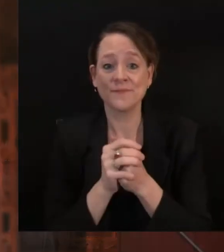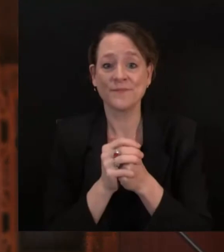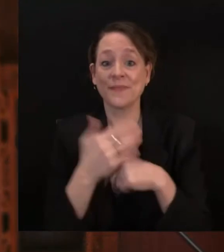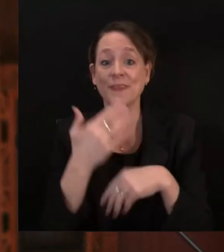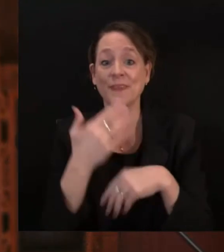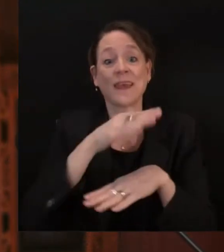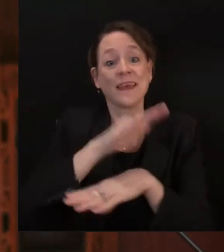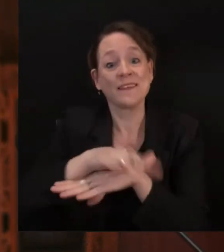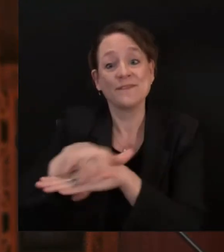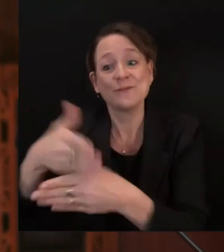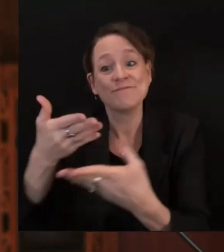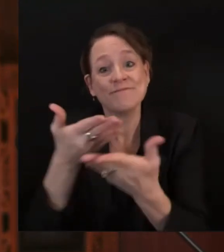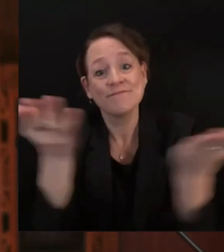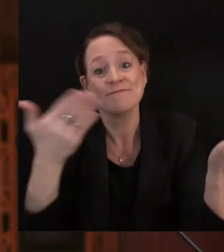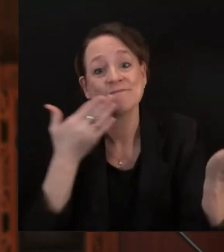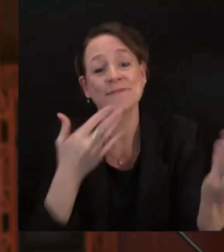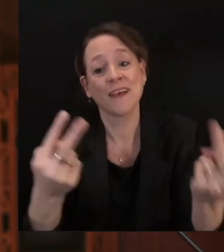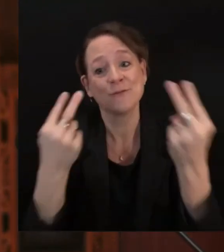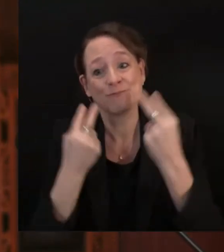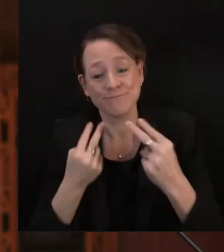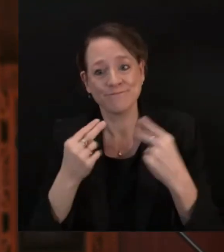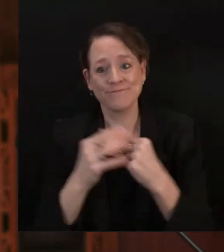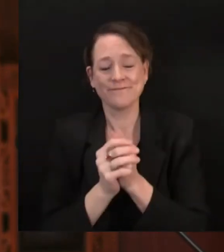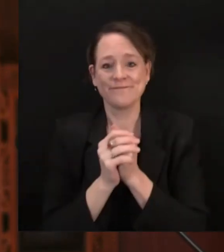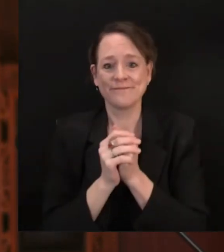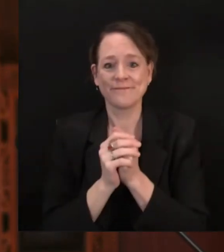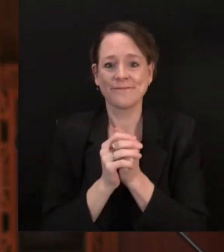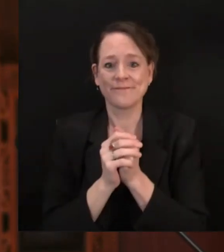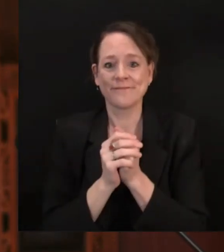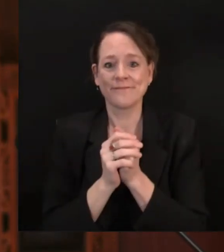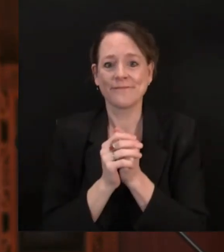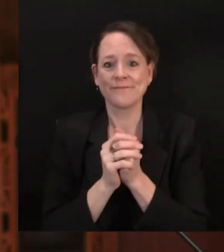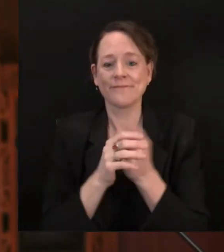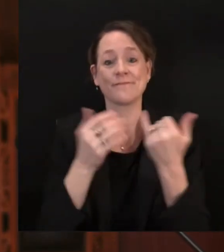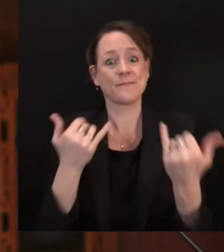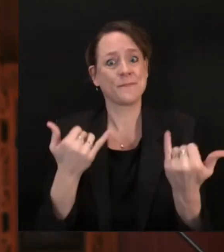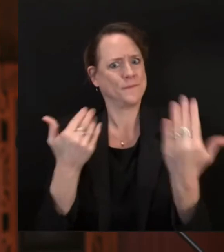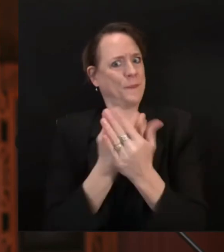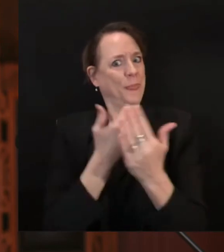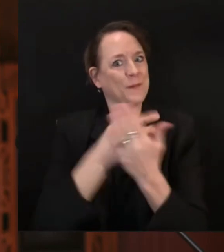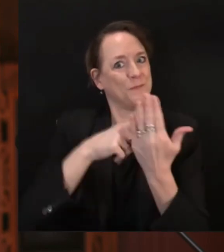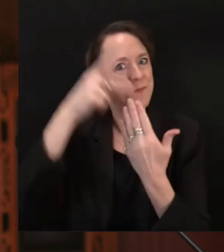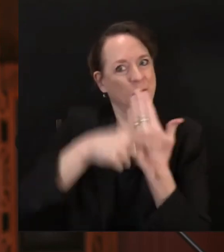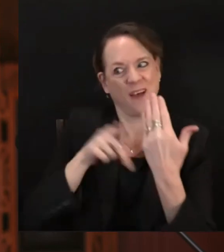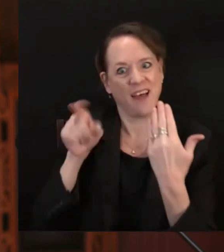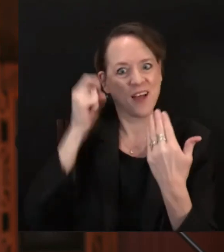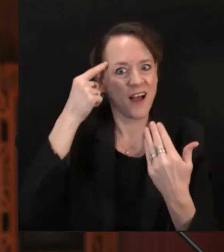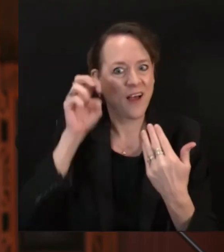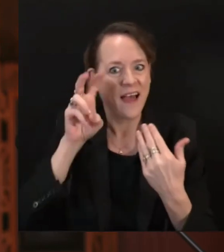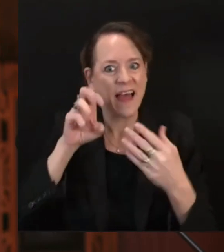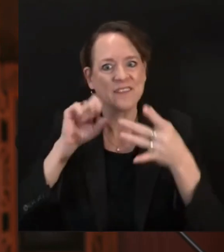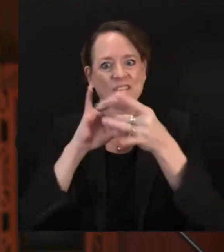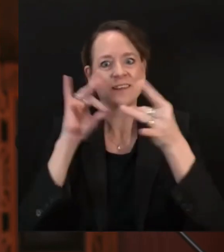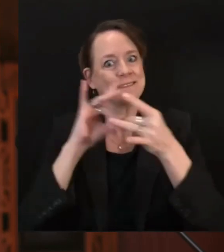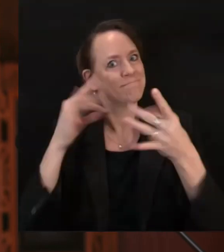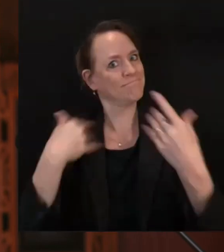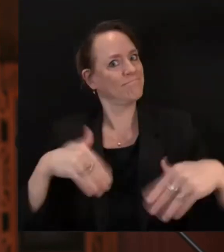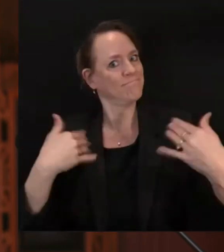just said, we have some innovative new programs to talk about today. I'll start with our new at-home saliva